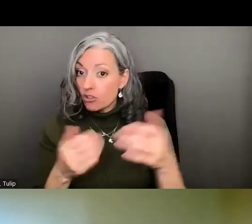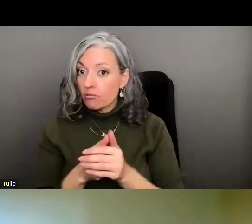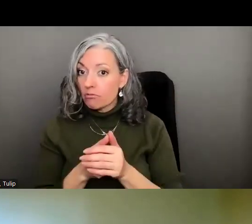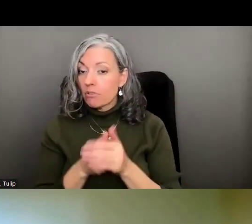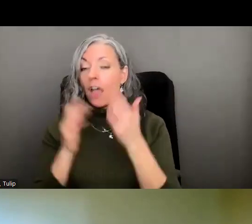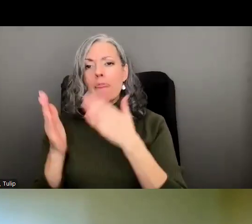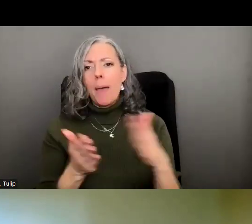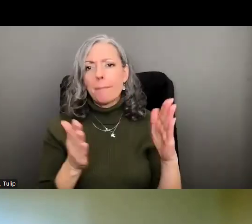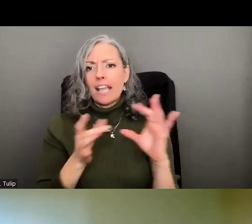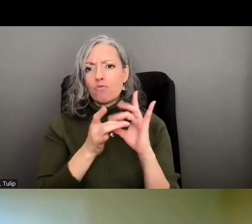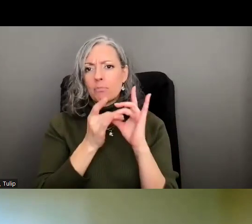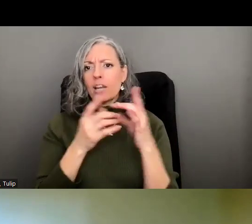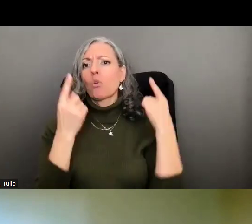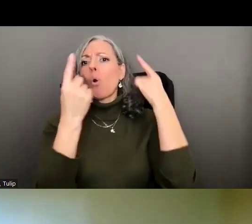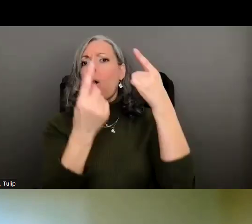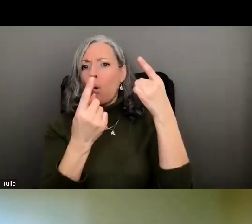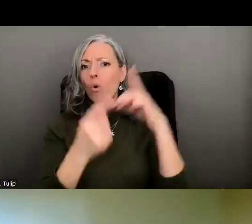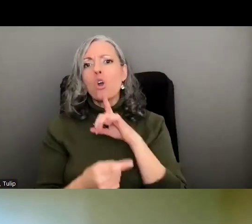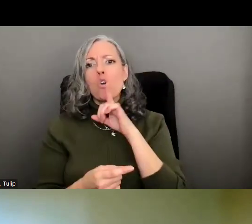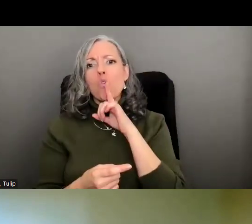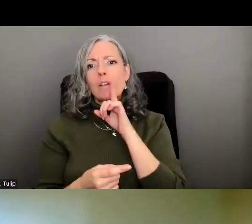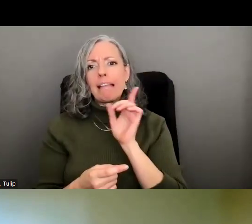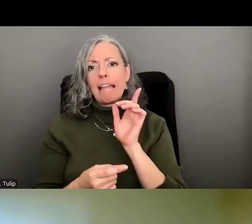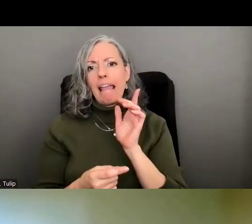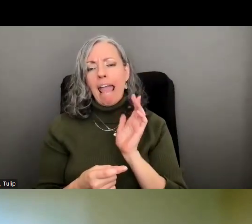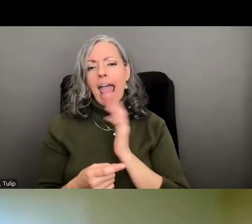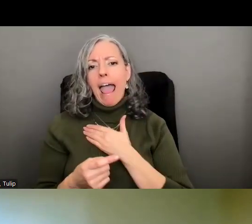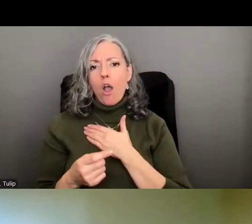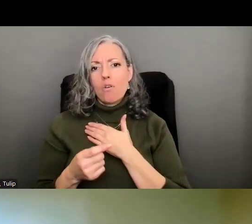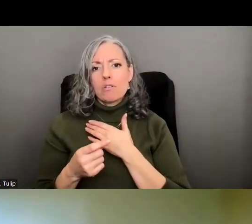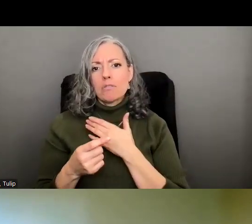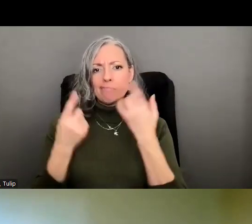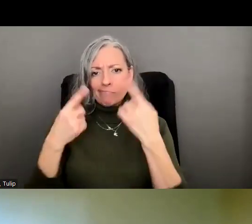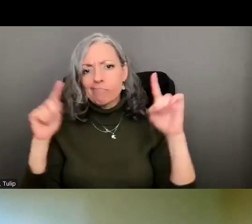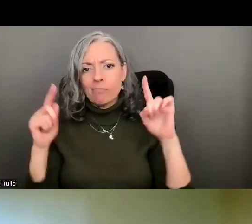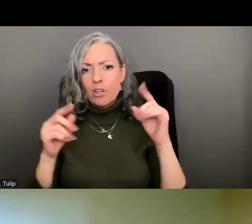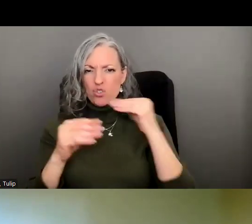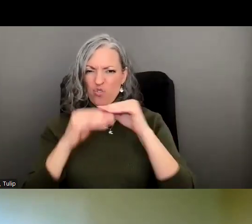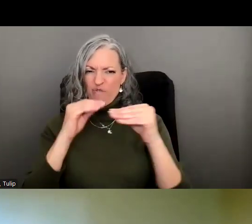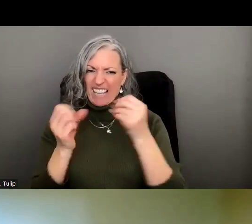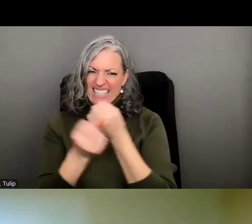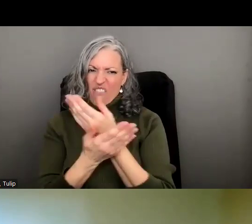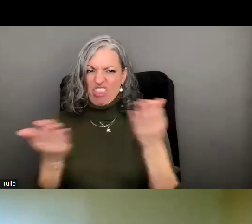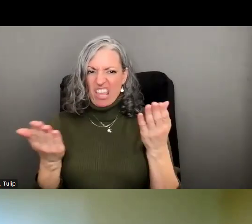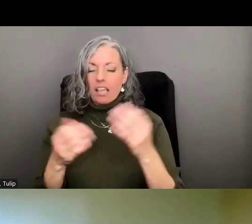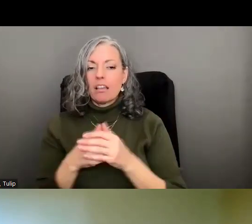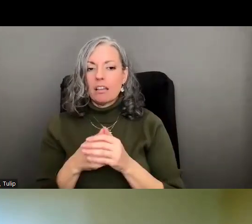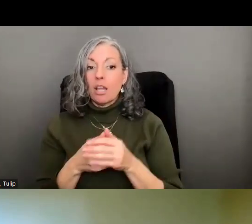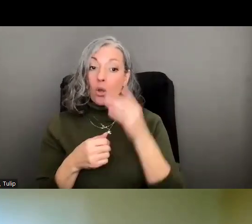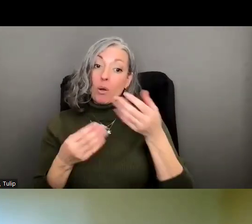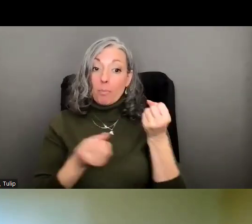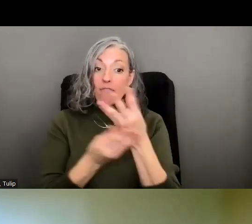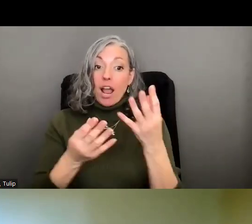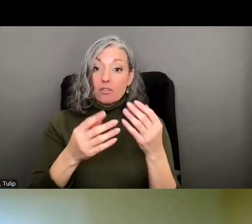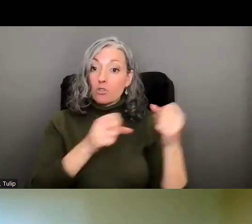and the related objectives really will be our chance to fix things, and will provide a strong